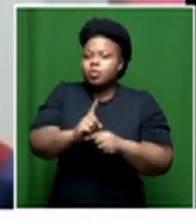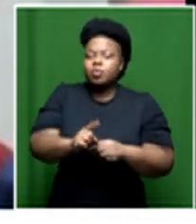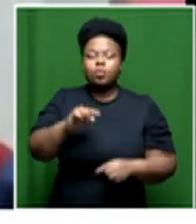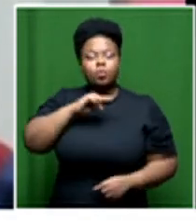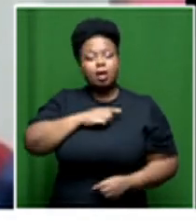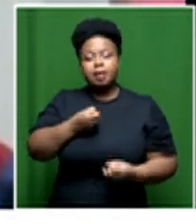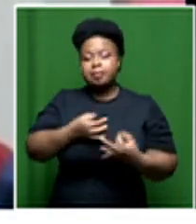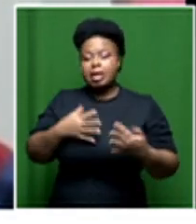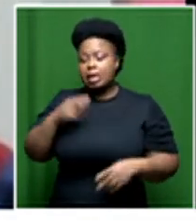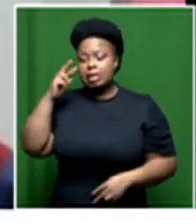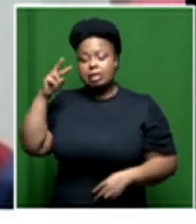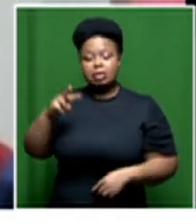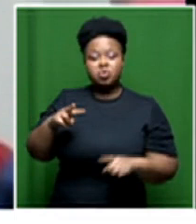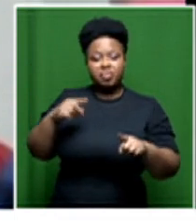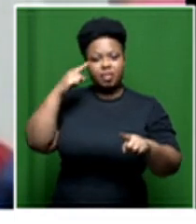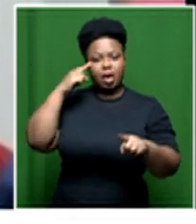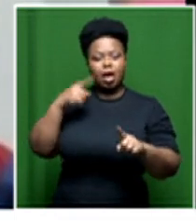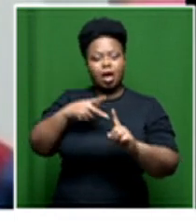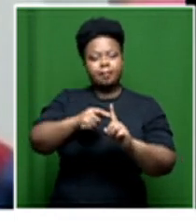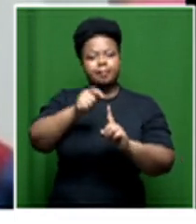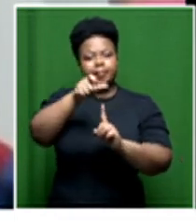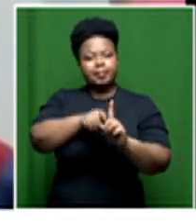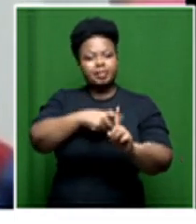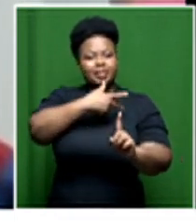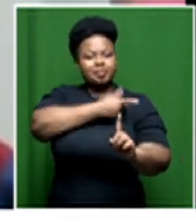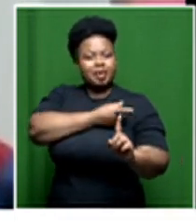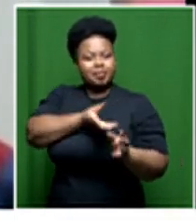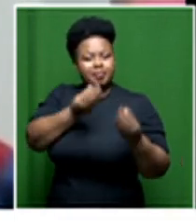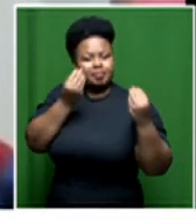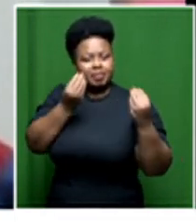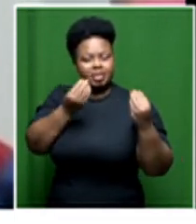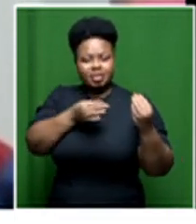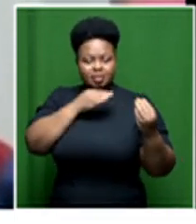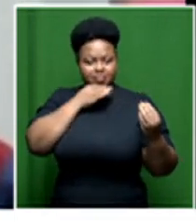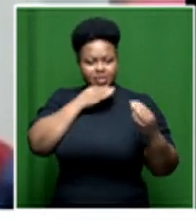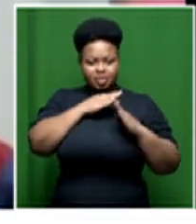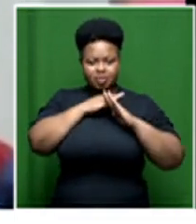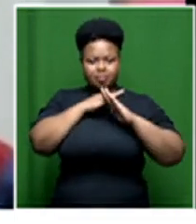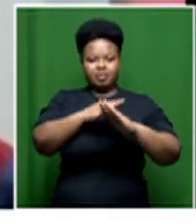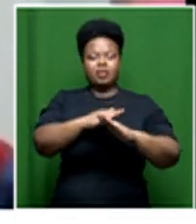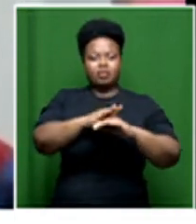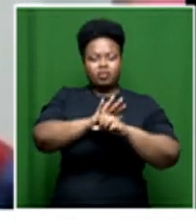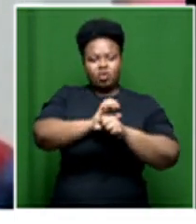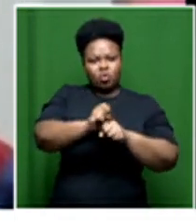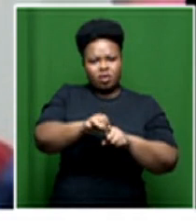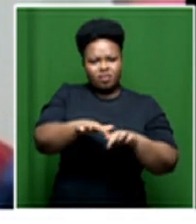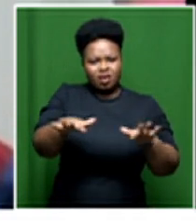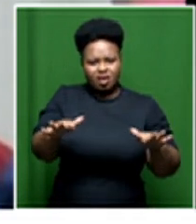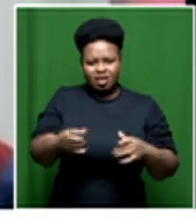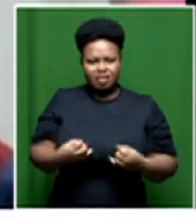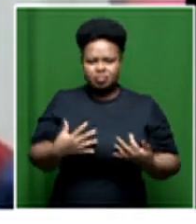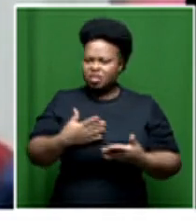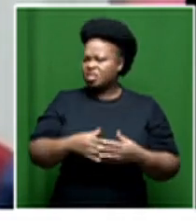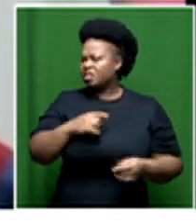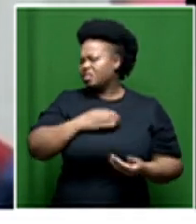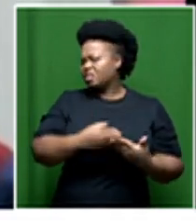the perception was that if you can be vaccinated, it means you would have prevented yourself from contracting the disease. Others,